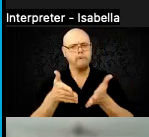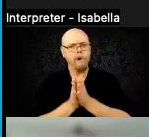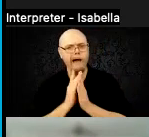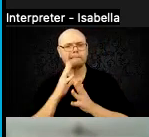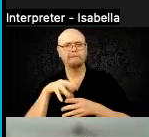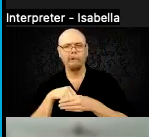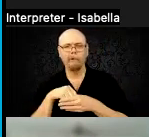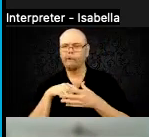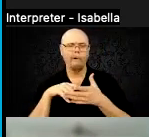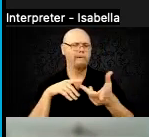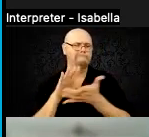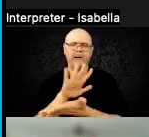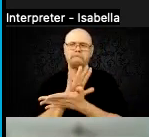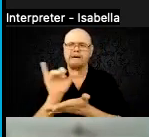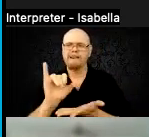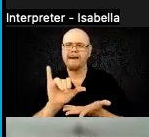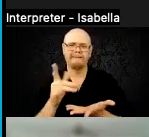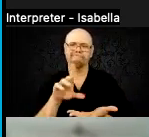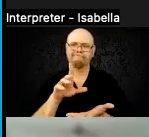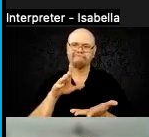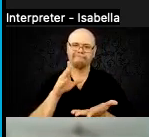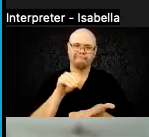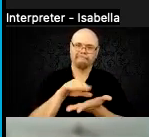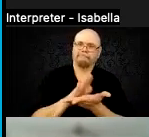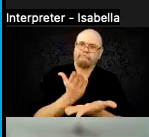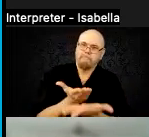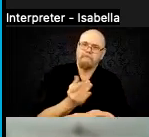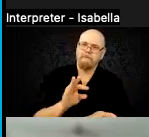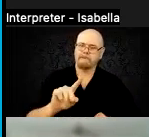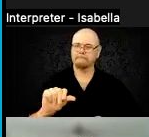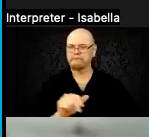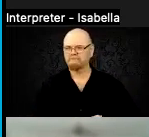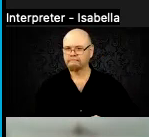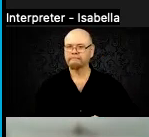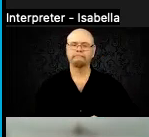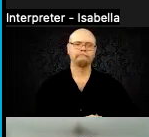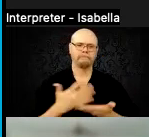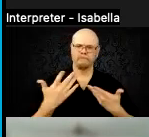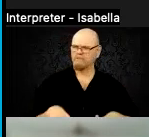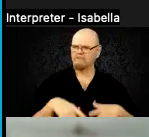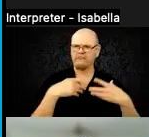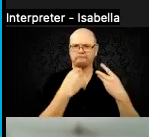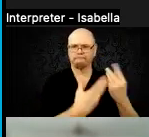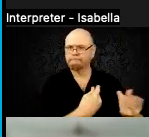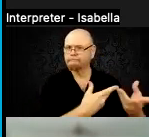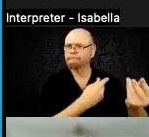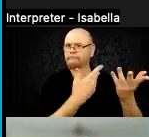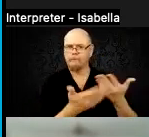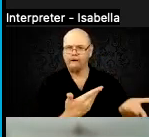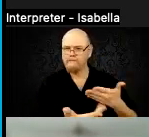like documentation of your disability. And so after you've had that interview and you've provided whatever documentation your counselor was looking